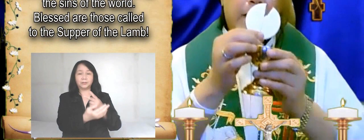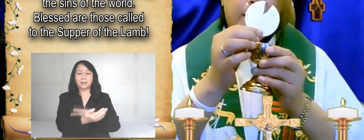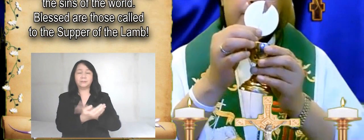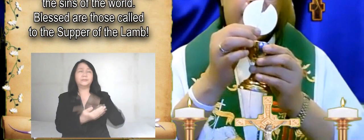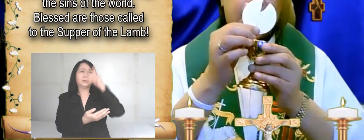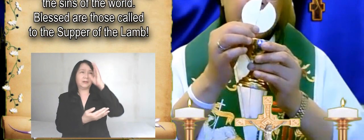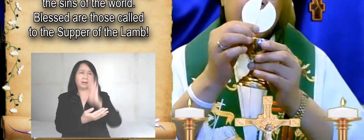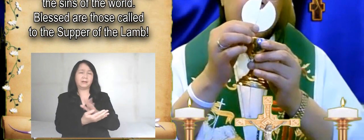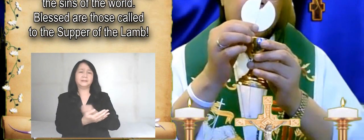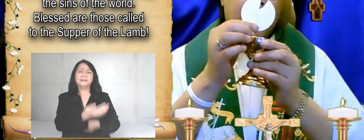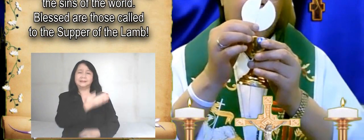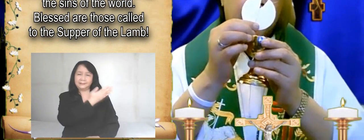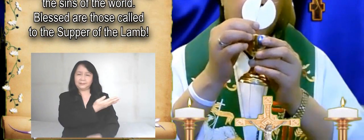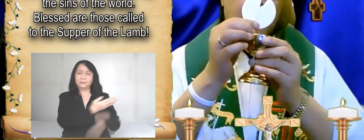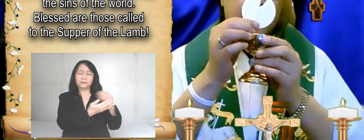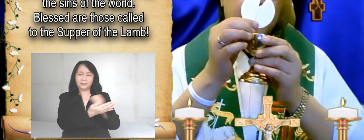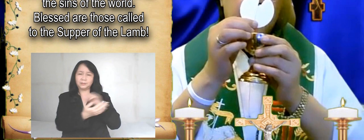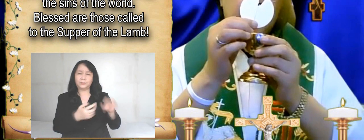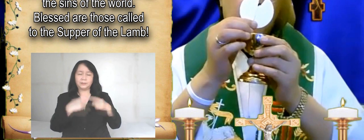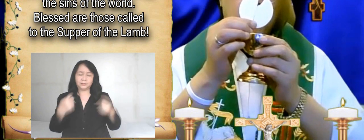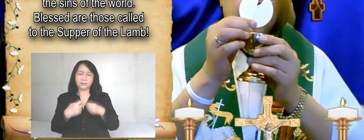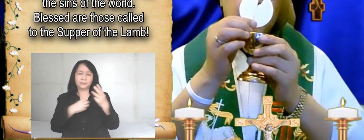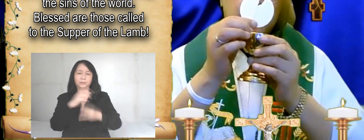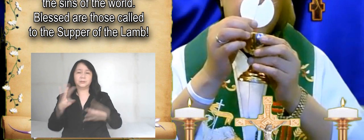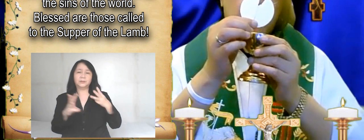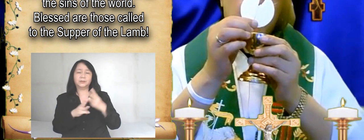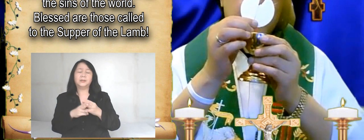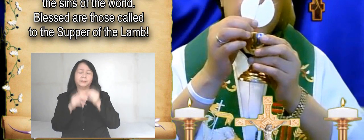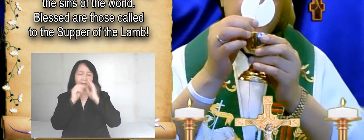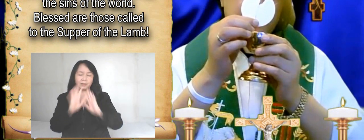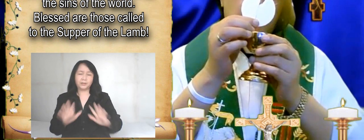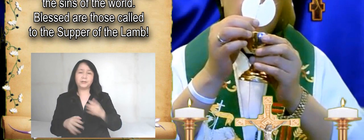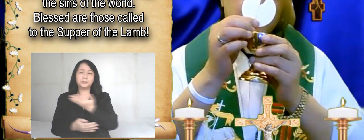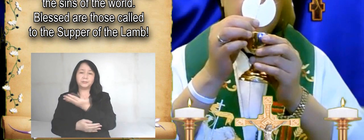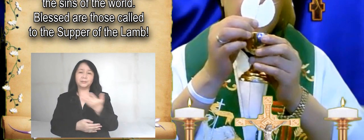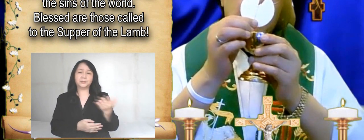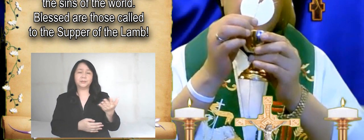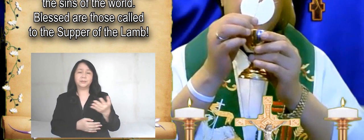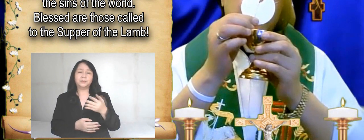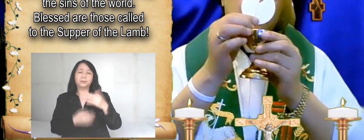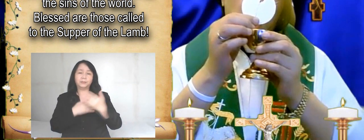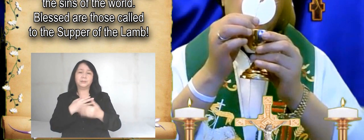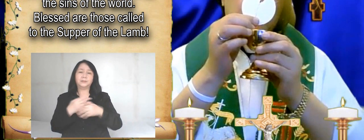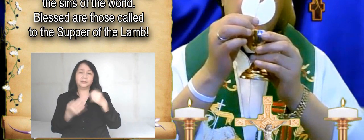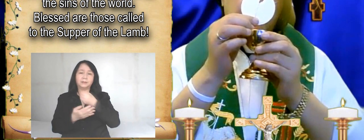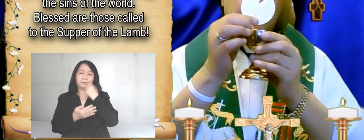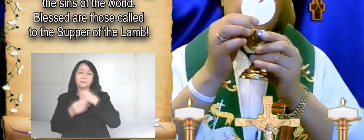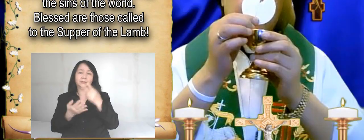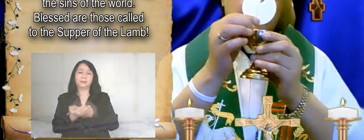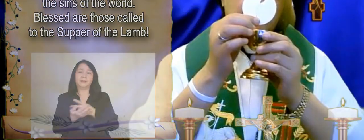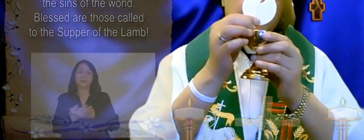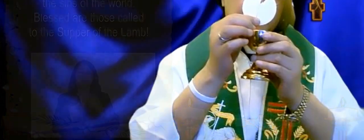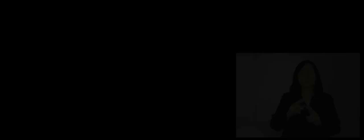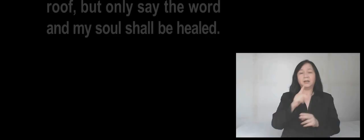Behold, my dear friends, the Lamb of God, behold Him who takes away the sins of the world. Blessed are those called to the supper